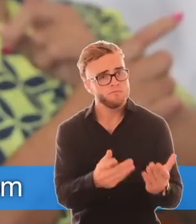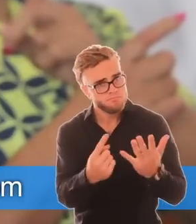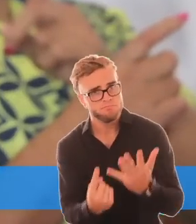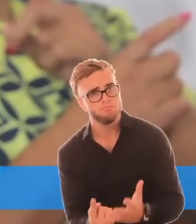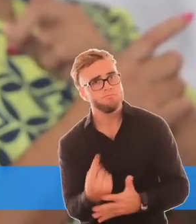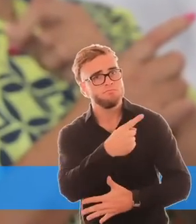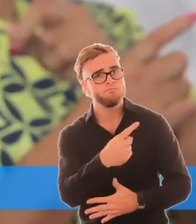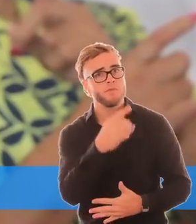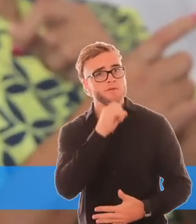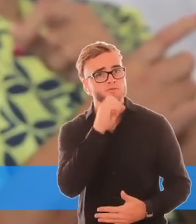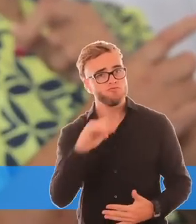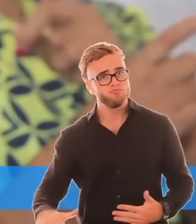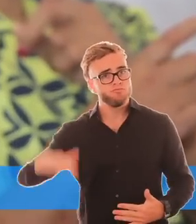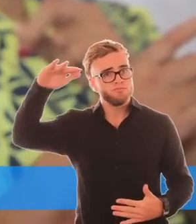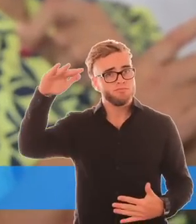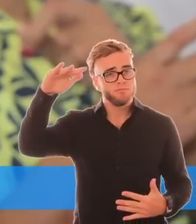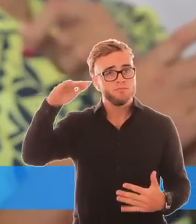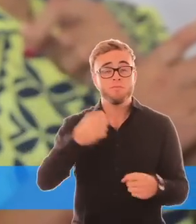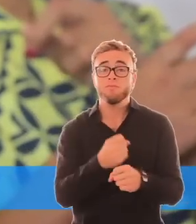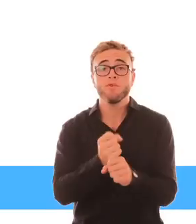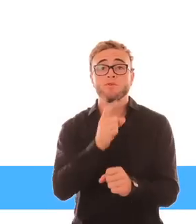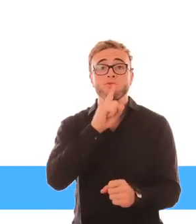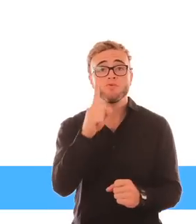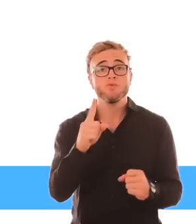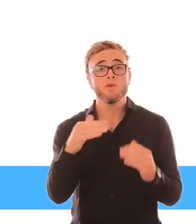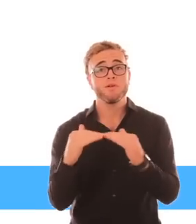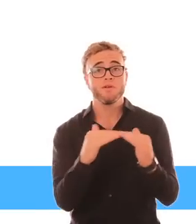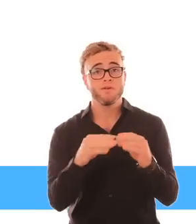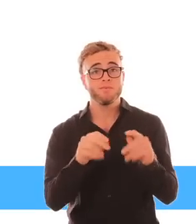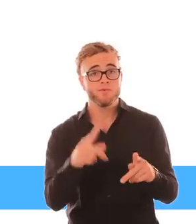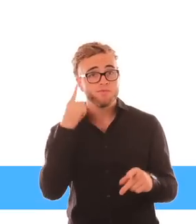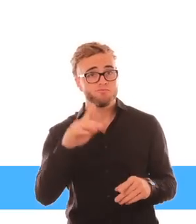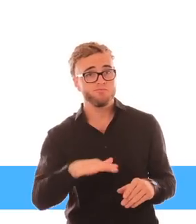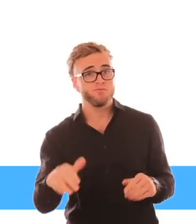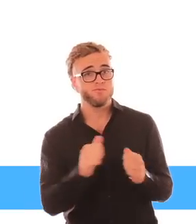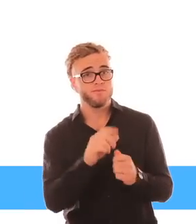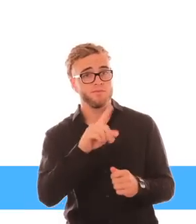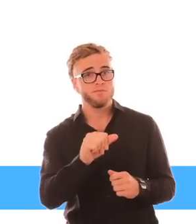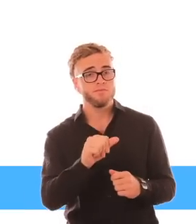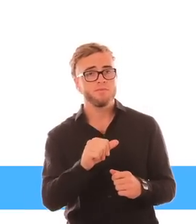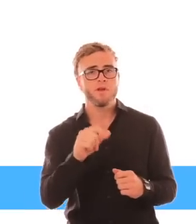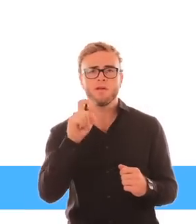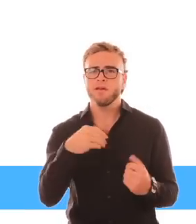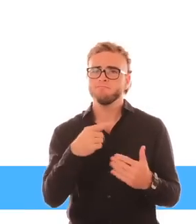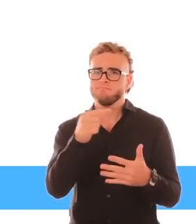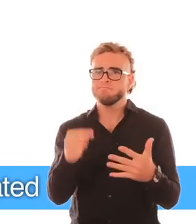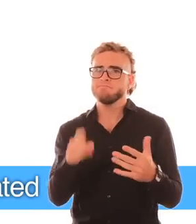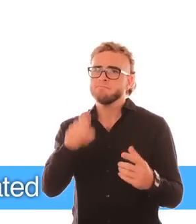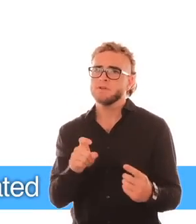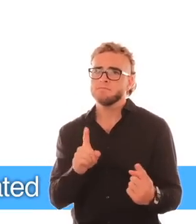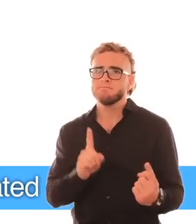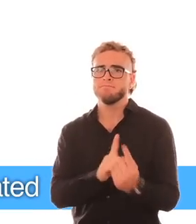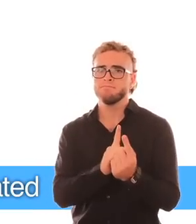cycle. Children of different ages with visual, hearing, and learning disabilities. To ensure equal opportunities for children with disabilities, their specific